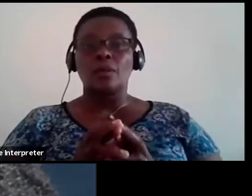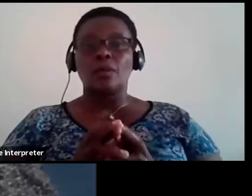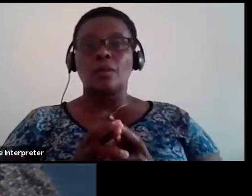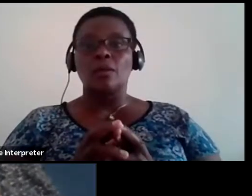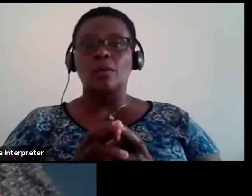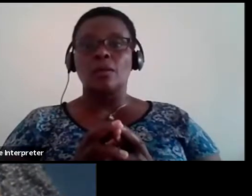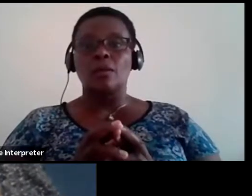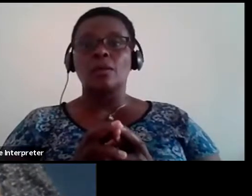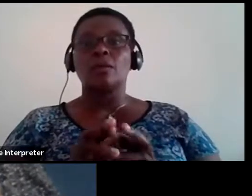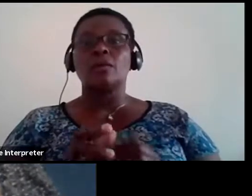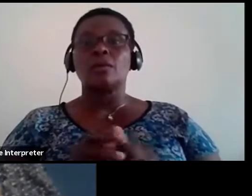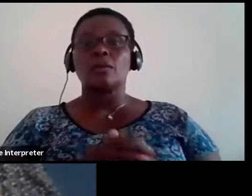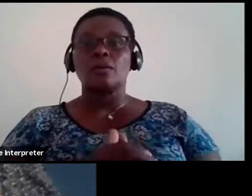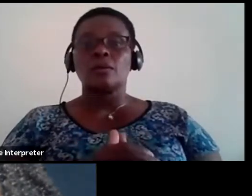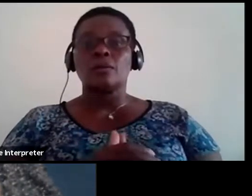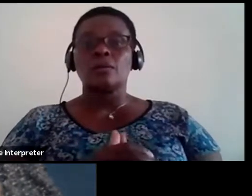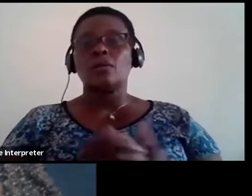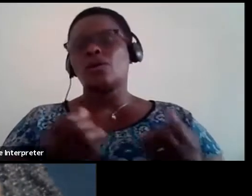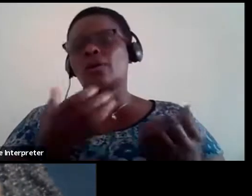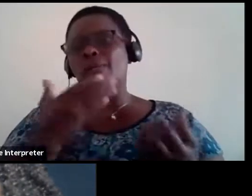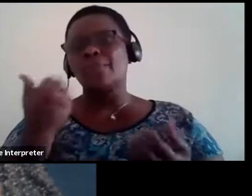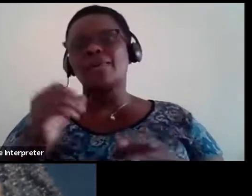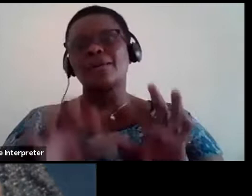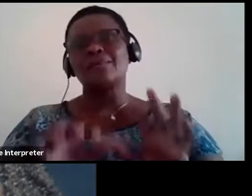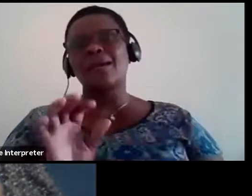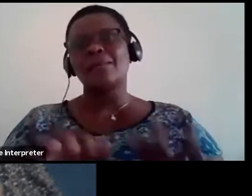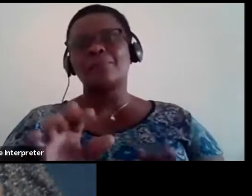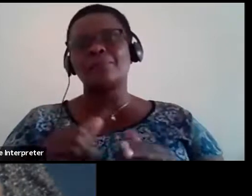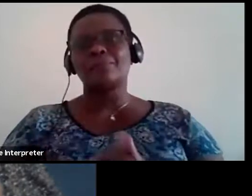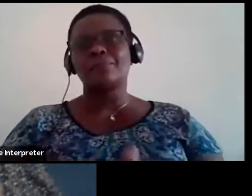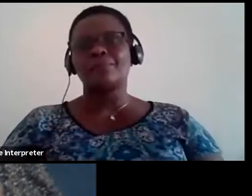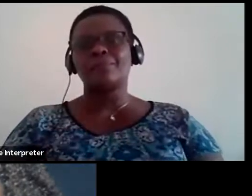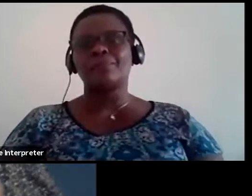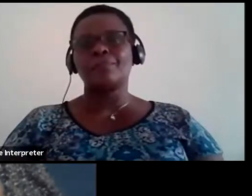Okay, maybe you could type your question in the chat if that's okay.